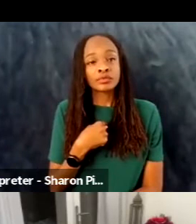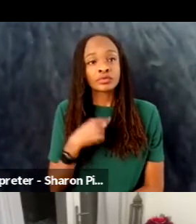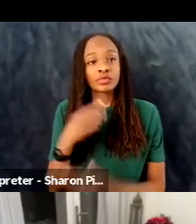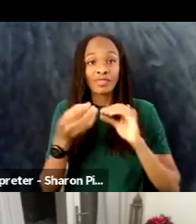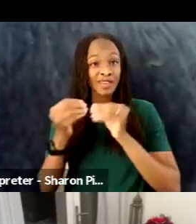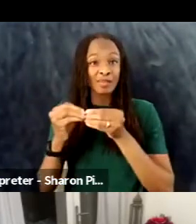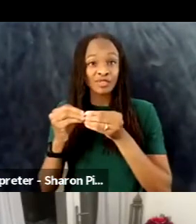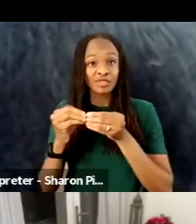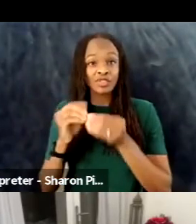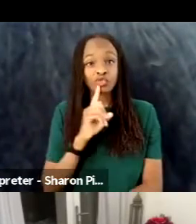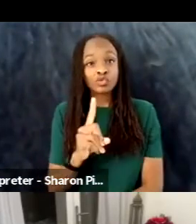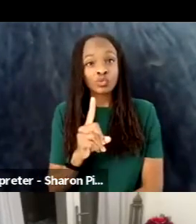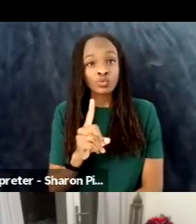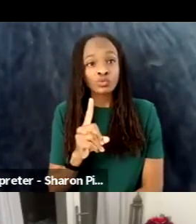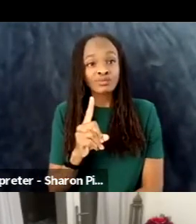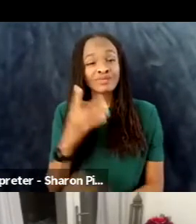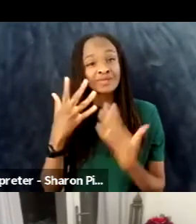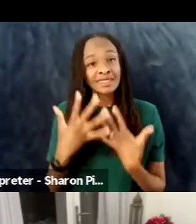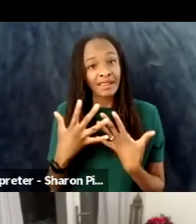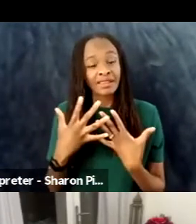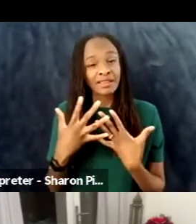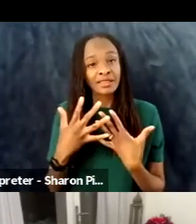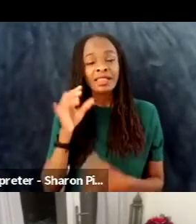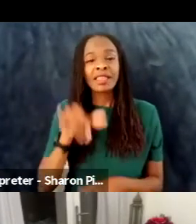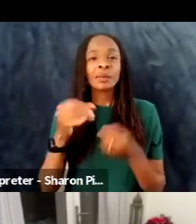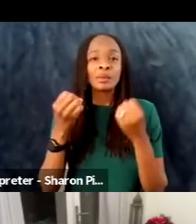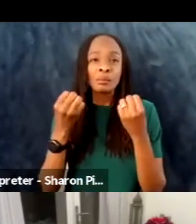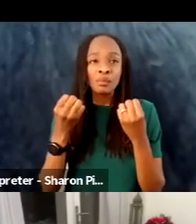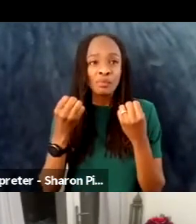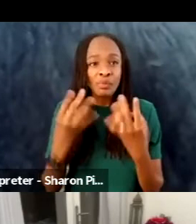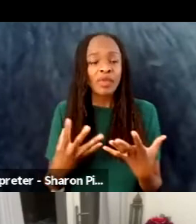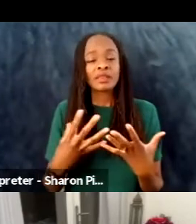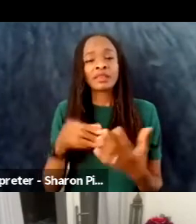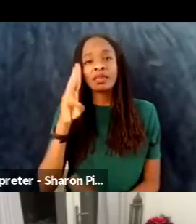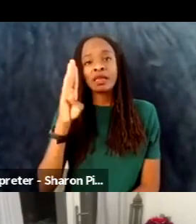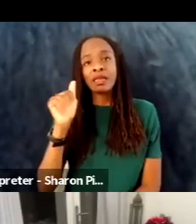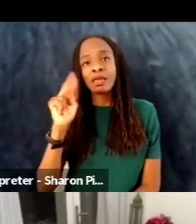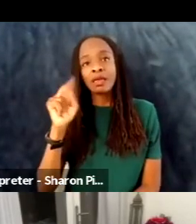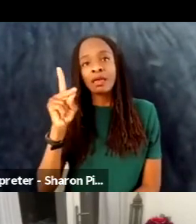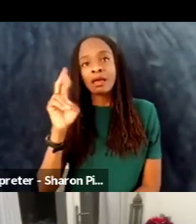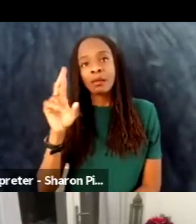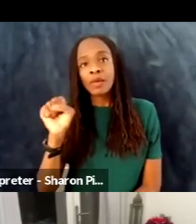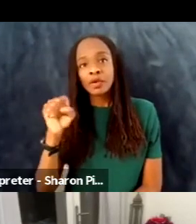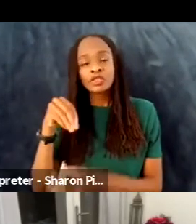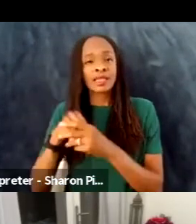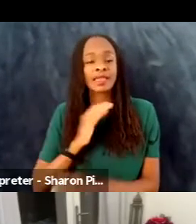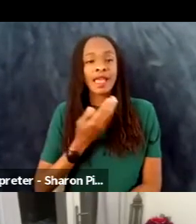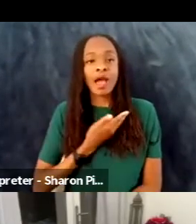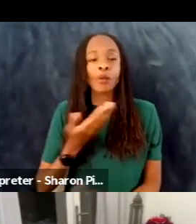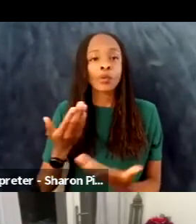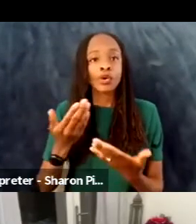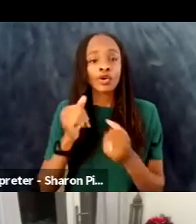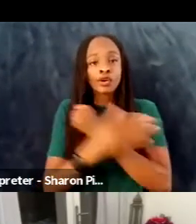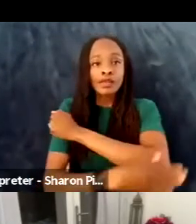true. And it's sad that a whole lot of our chief bankers in our country and finance people